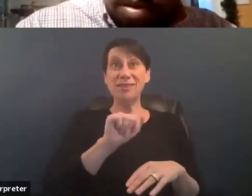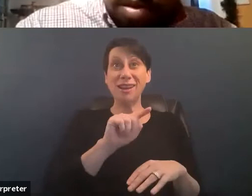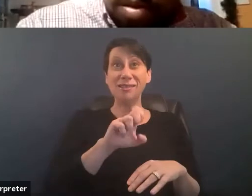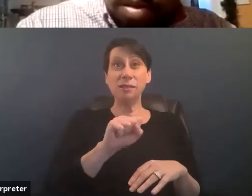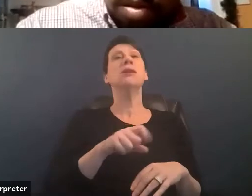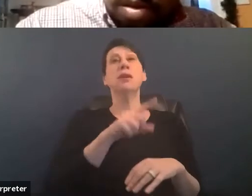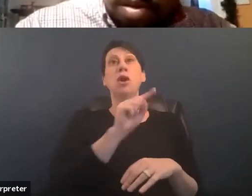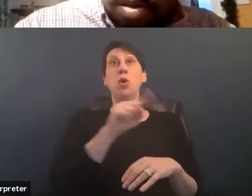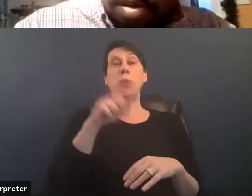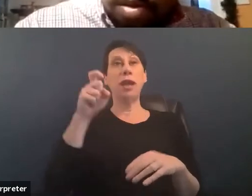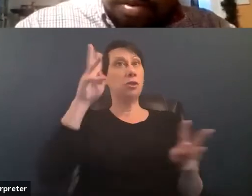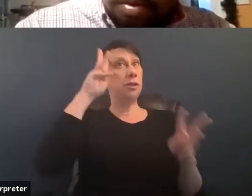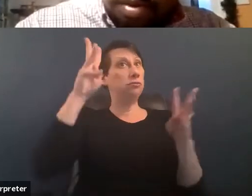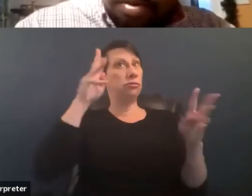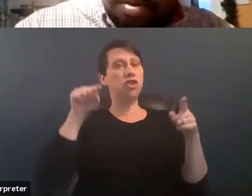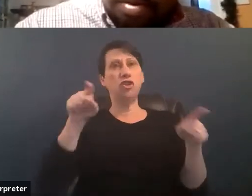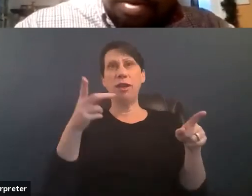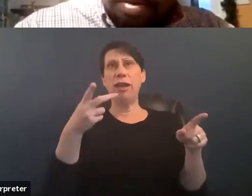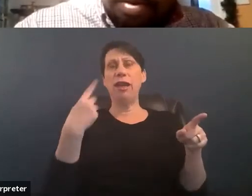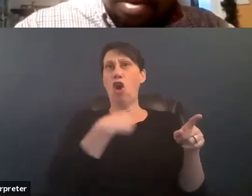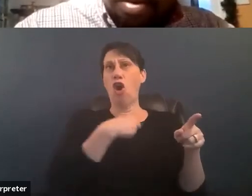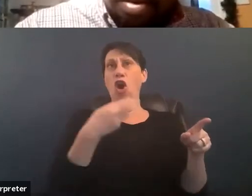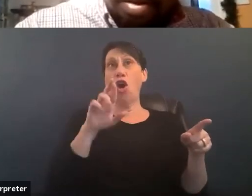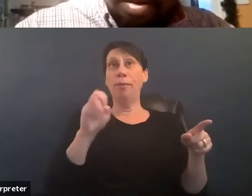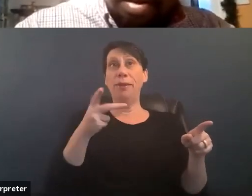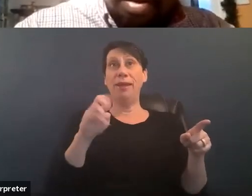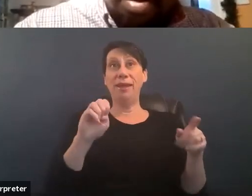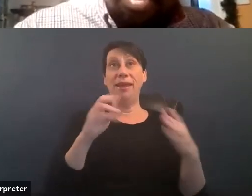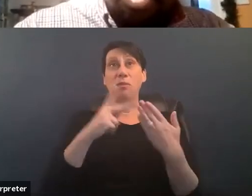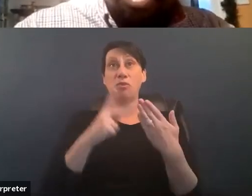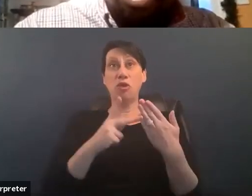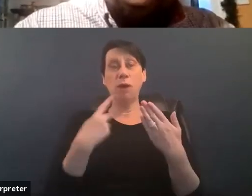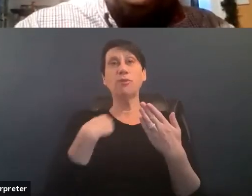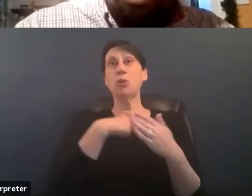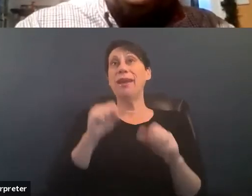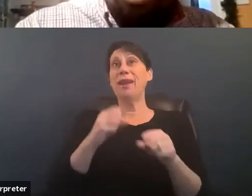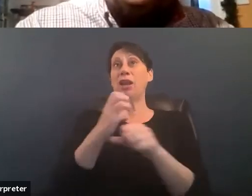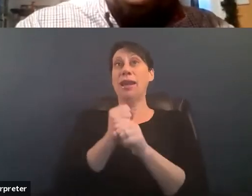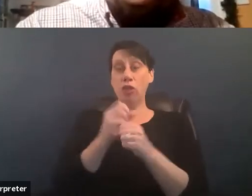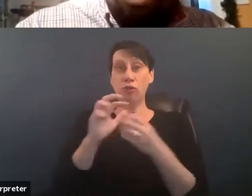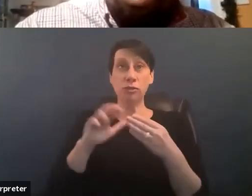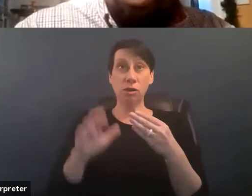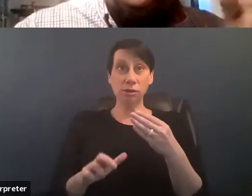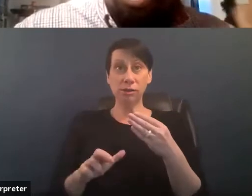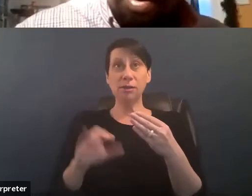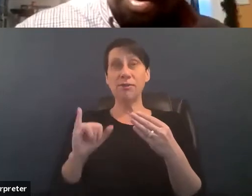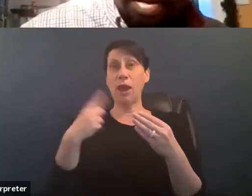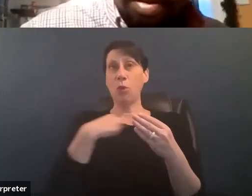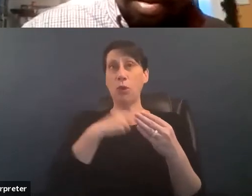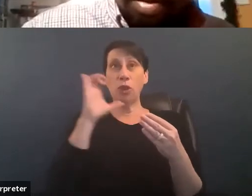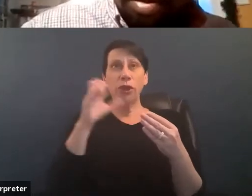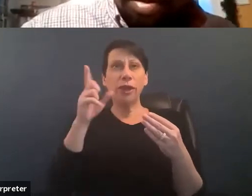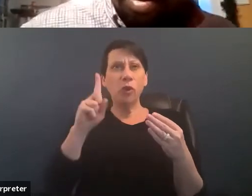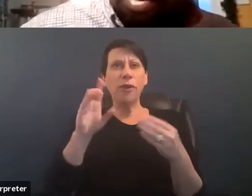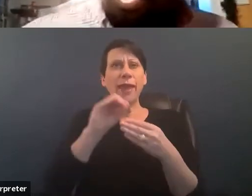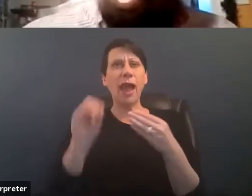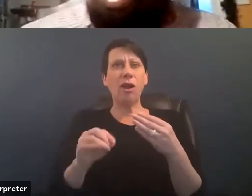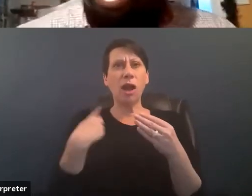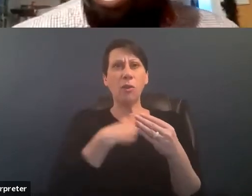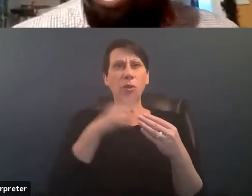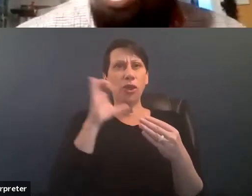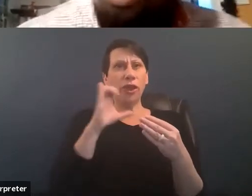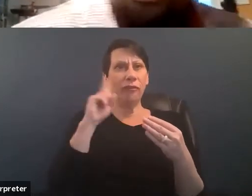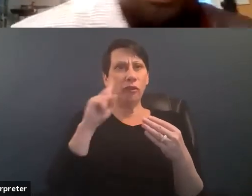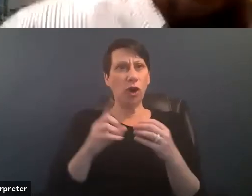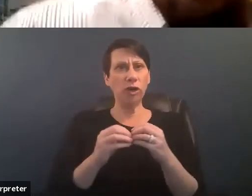board with our RPE program, so that we could get the results that We were looking for the outcomes from the program to just